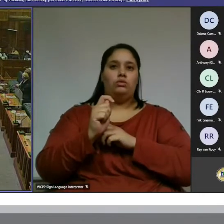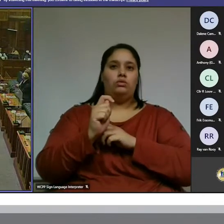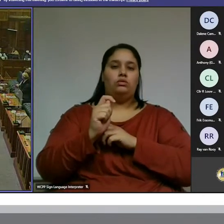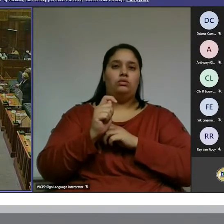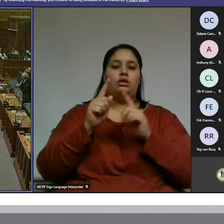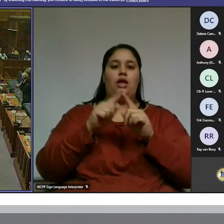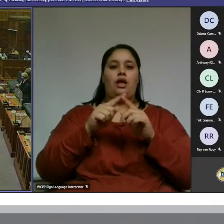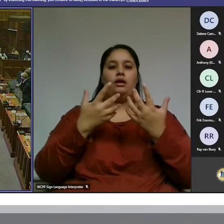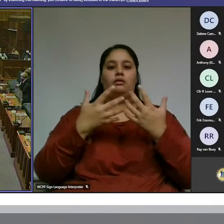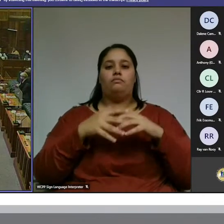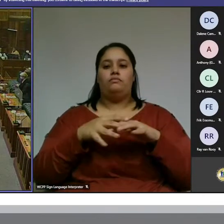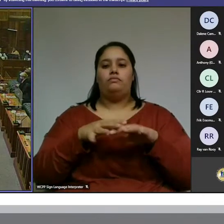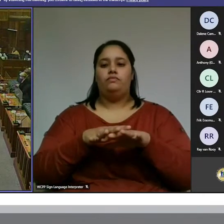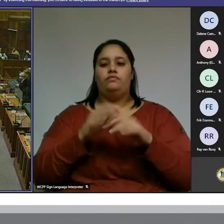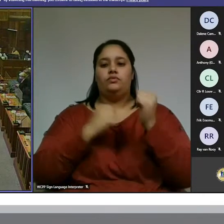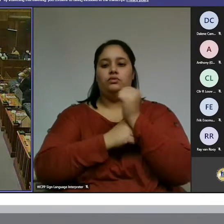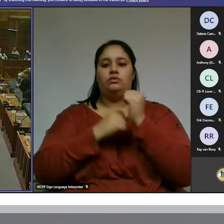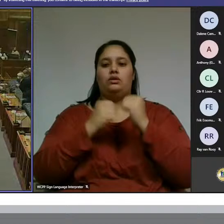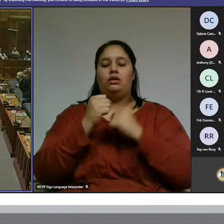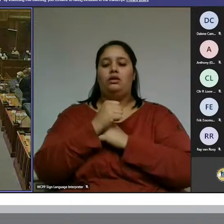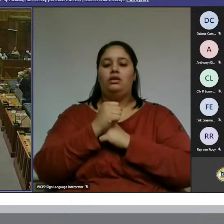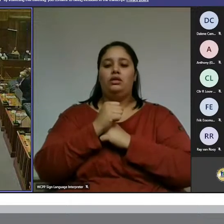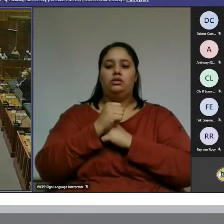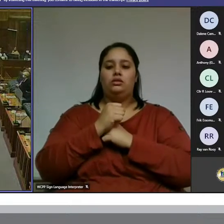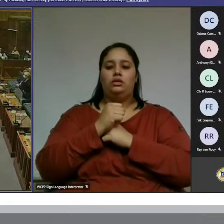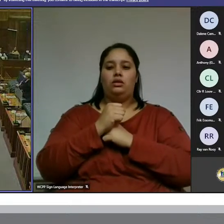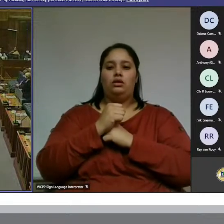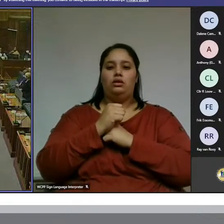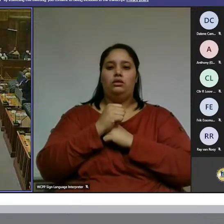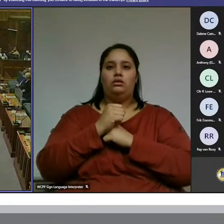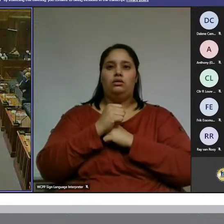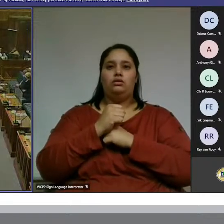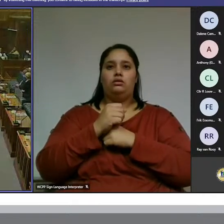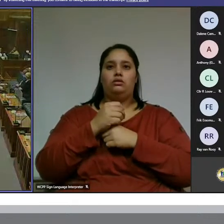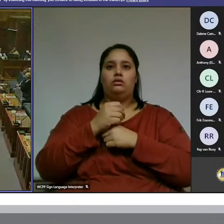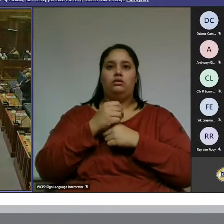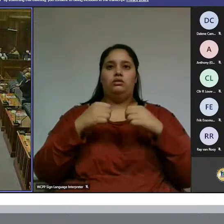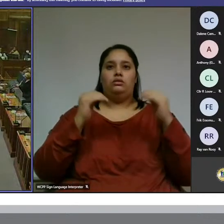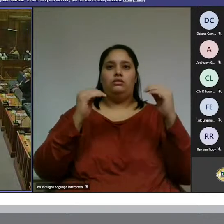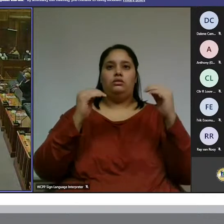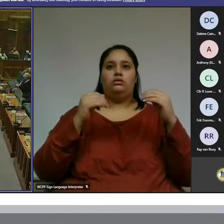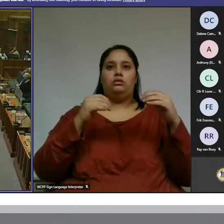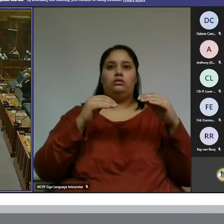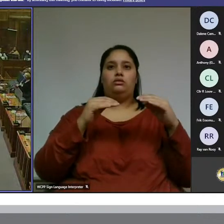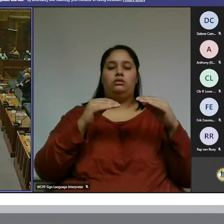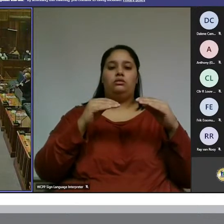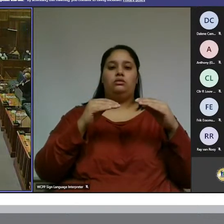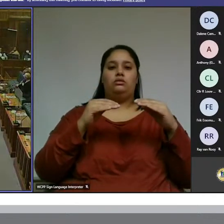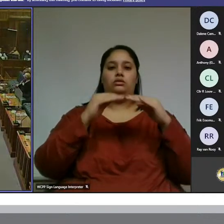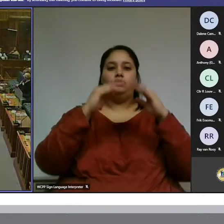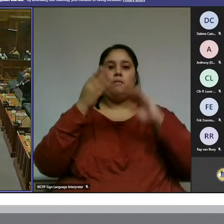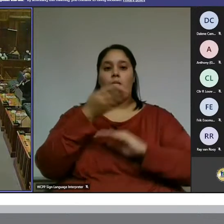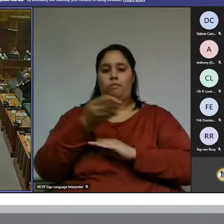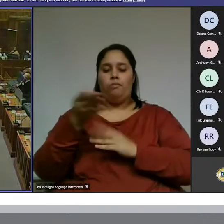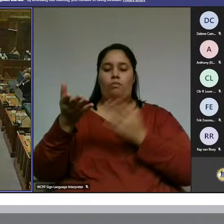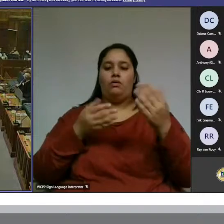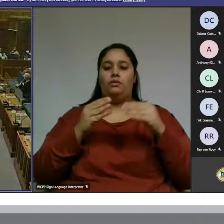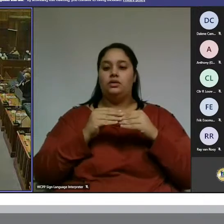Infrastructure Bill. So welcome to the members who are in the chamber today, and